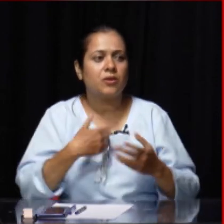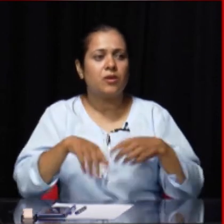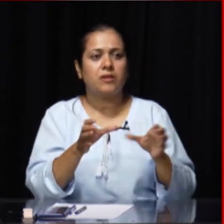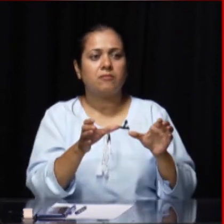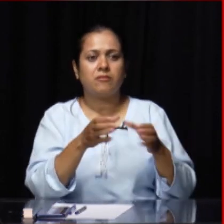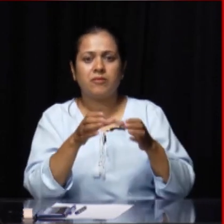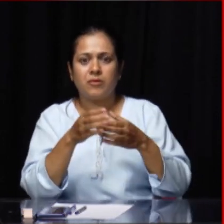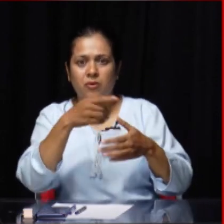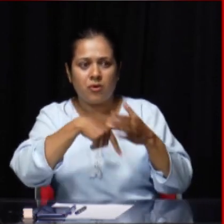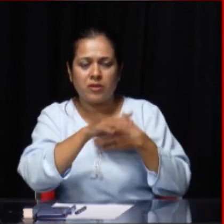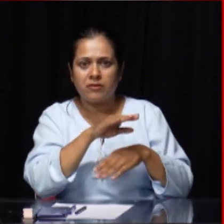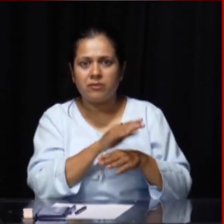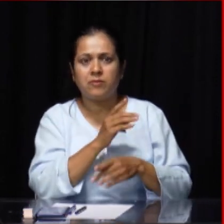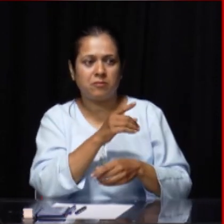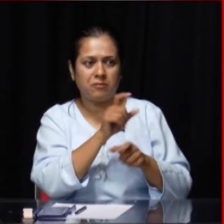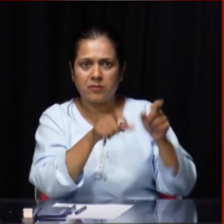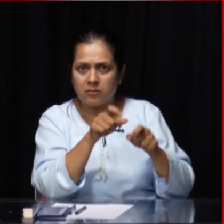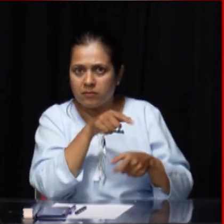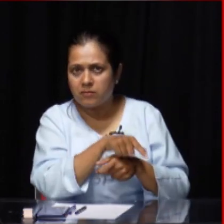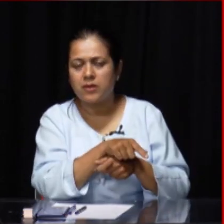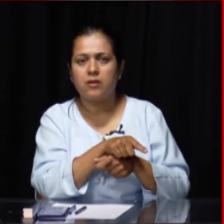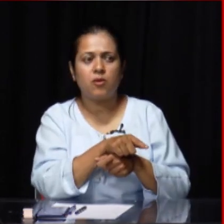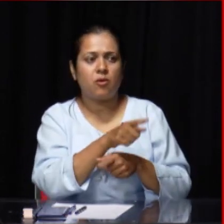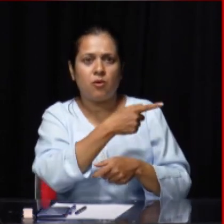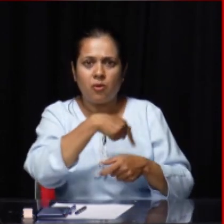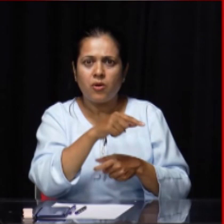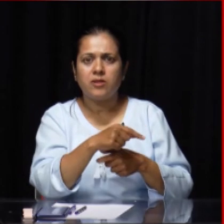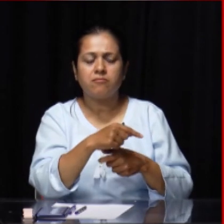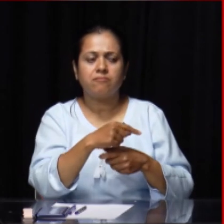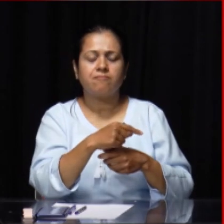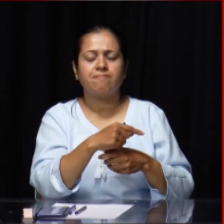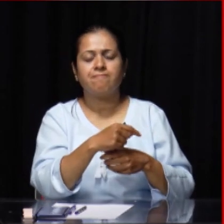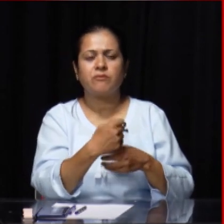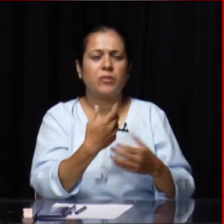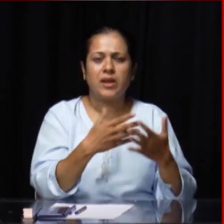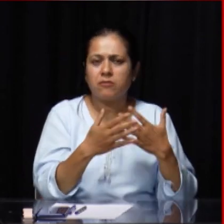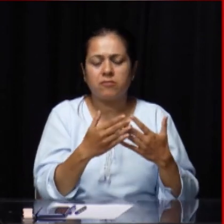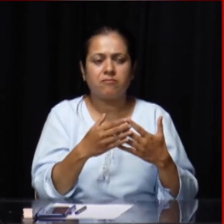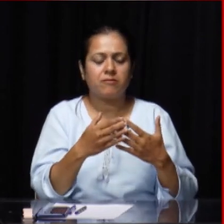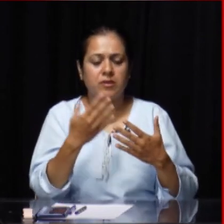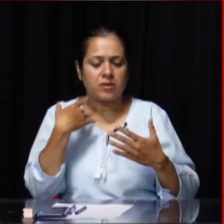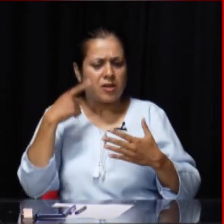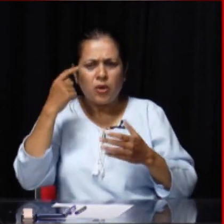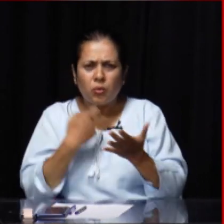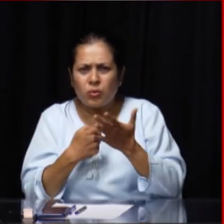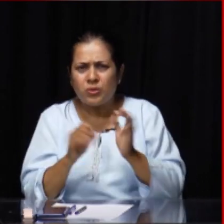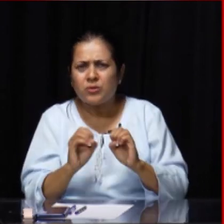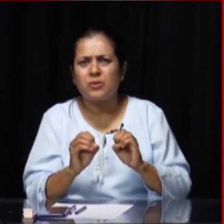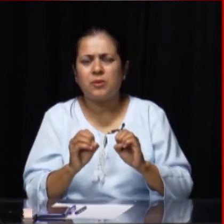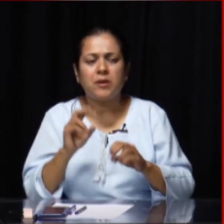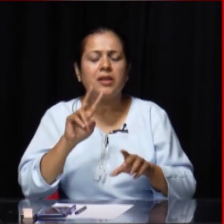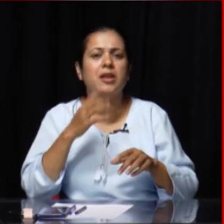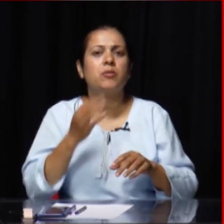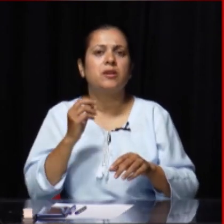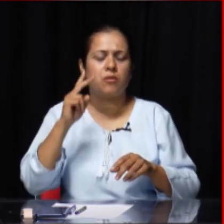the various powers that be ensure that all this is sorted out. We don't need rules. Basically, it's a